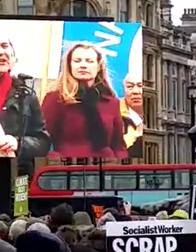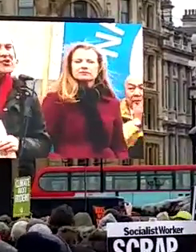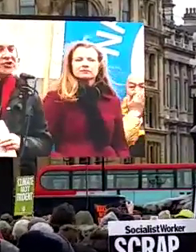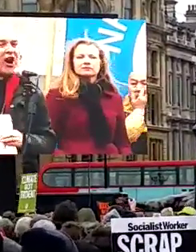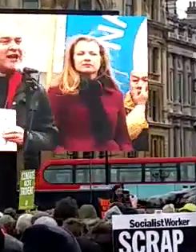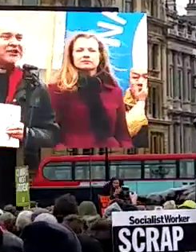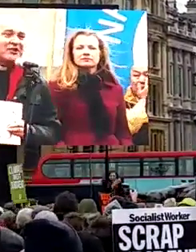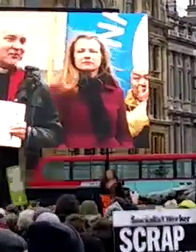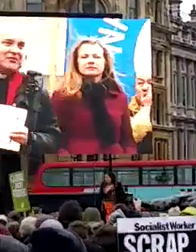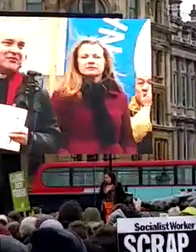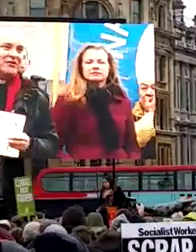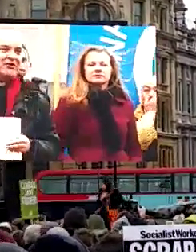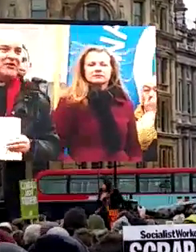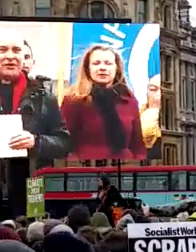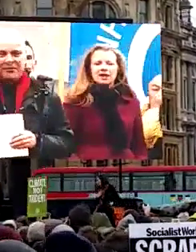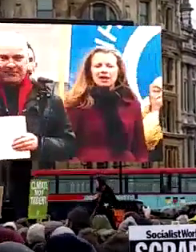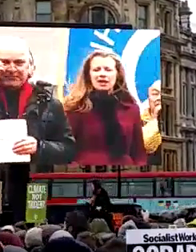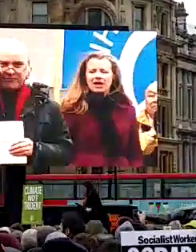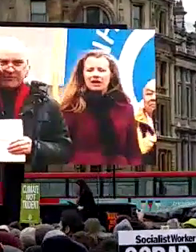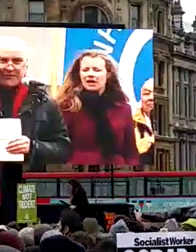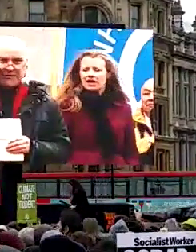faith in Trident.